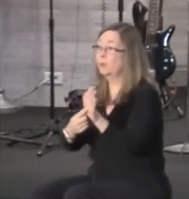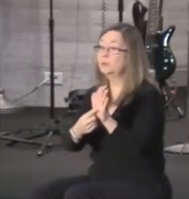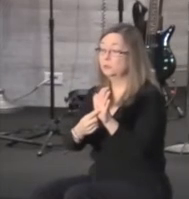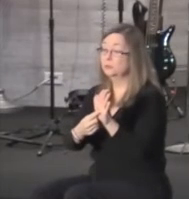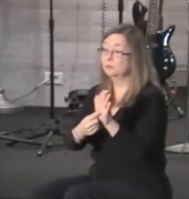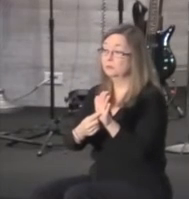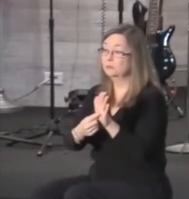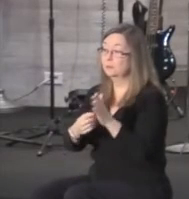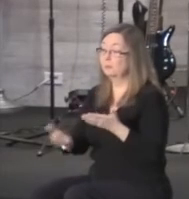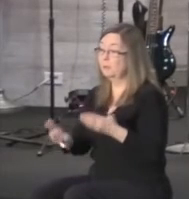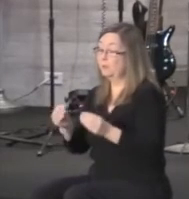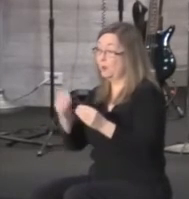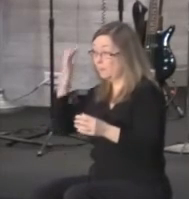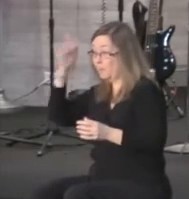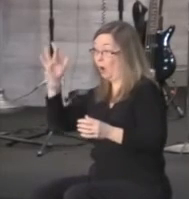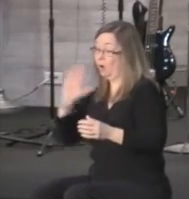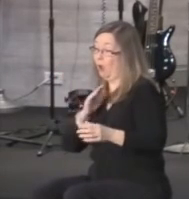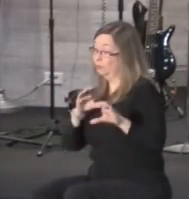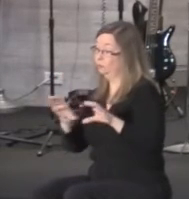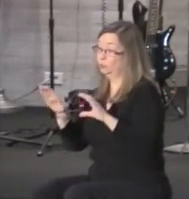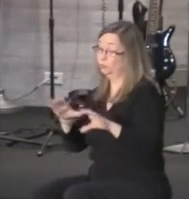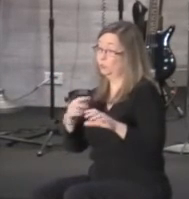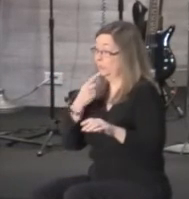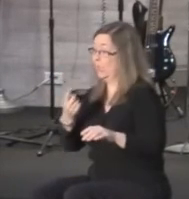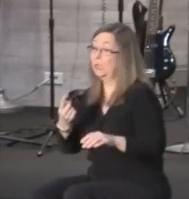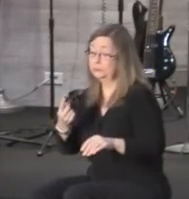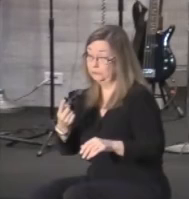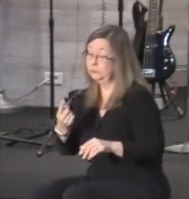smarter in the things we do and say in public.